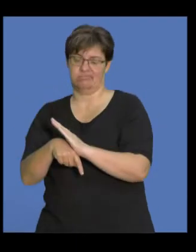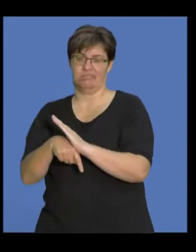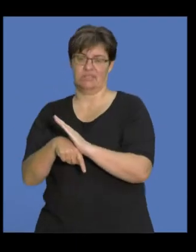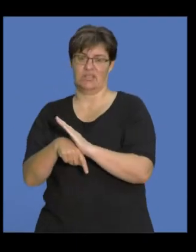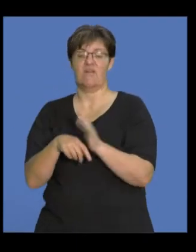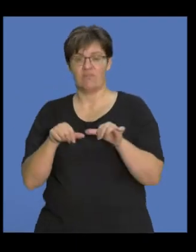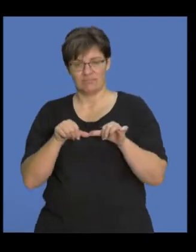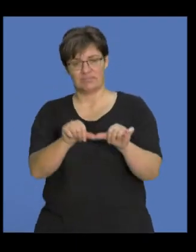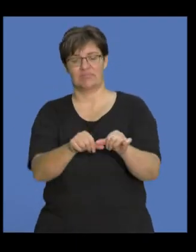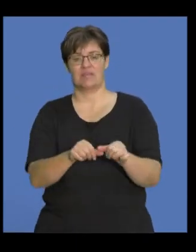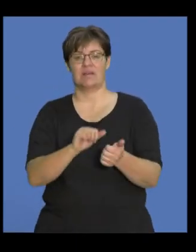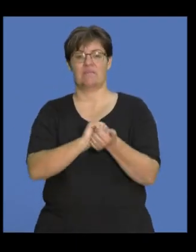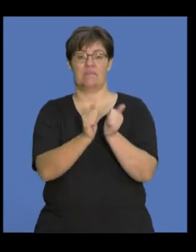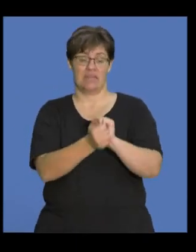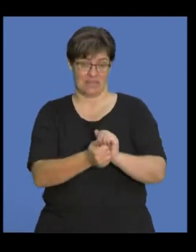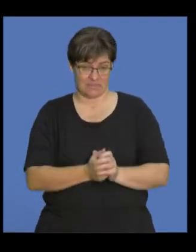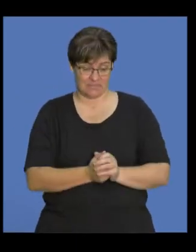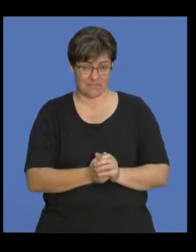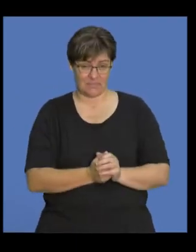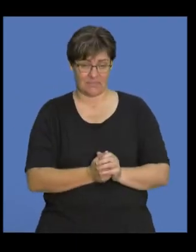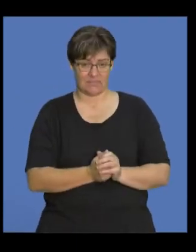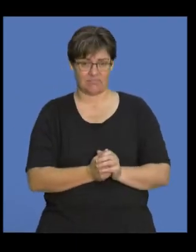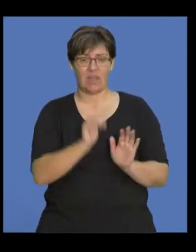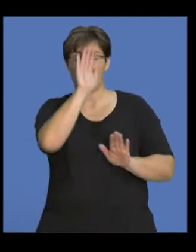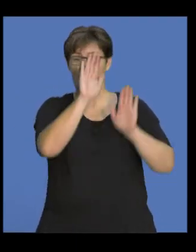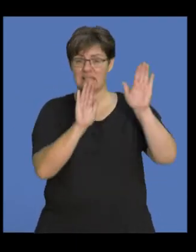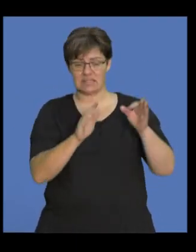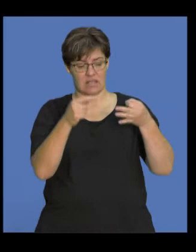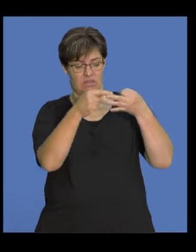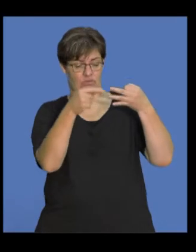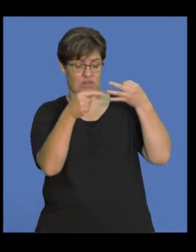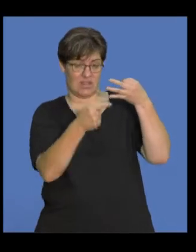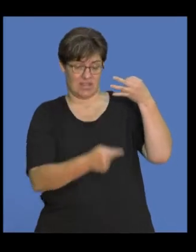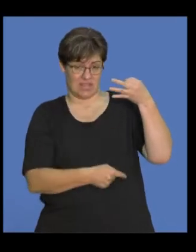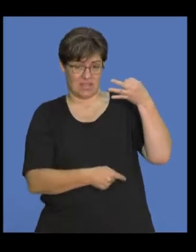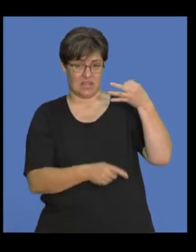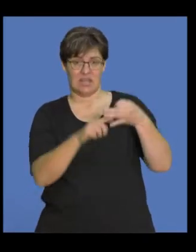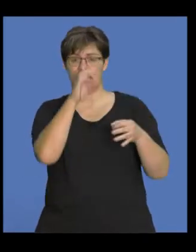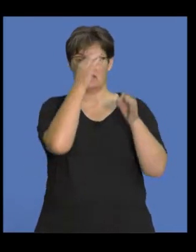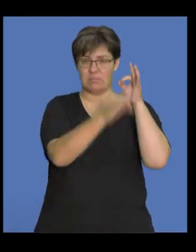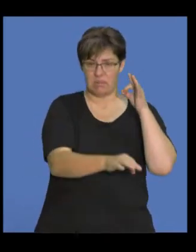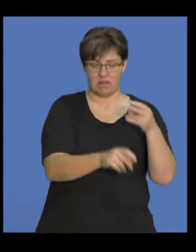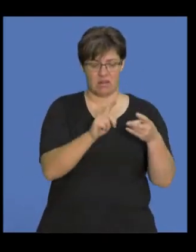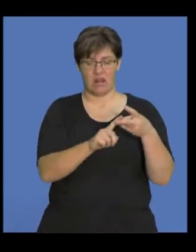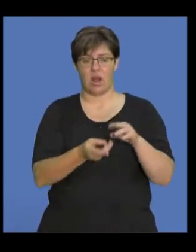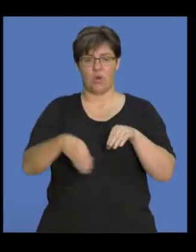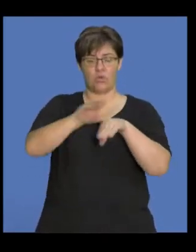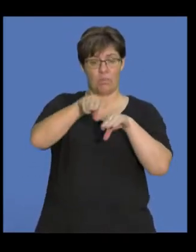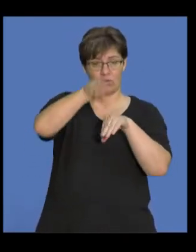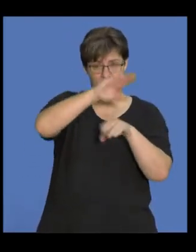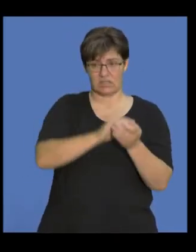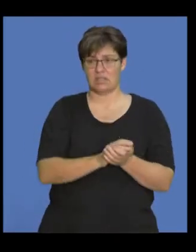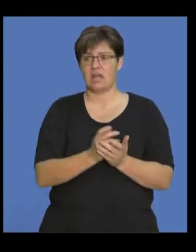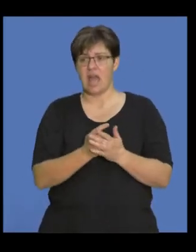your mathematics career. Remember, patterns are in three forms. It's simple patterns, compound patterns, and